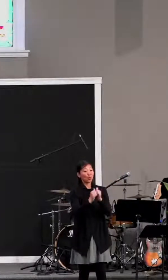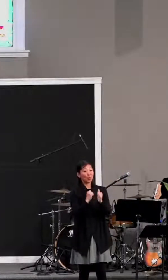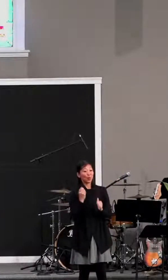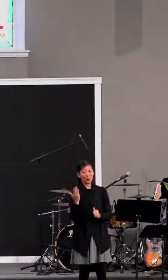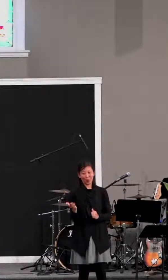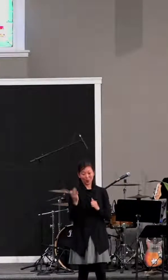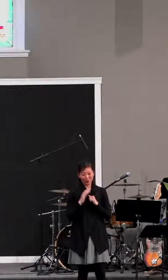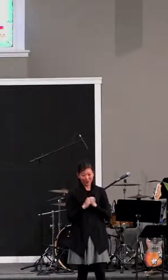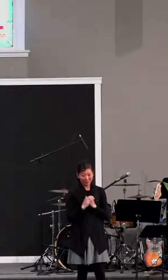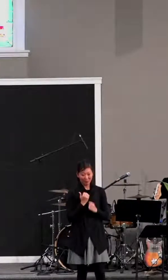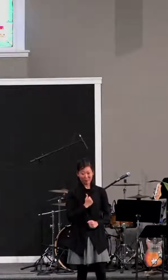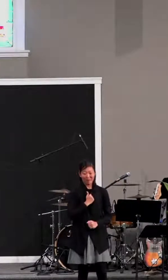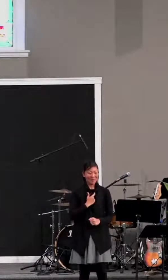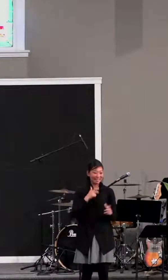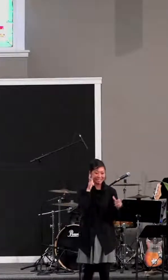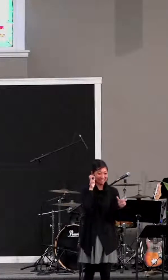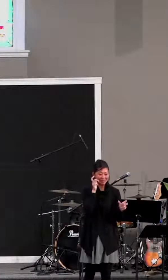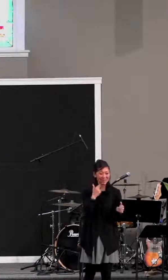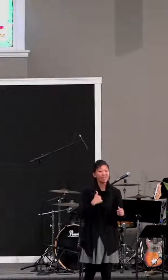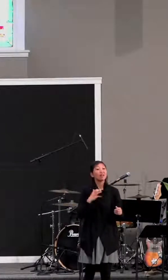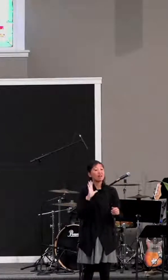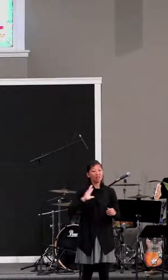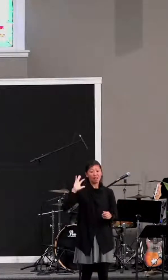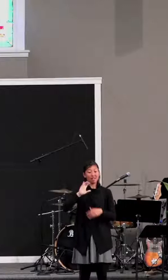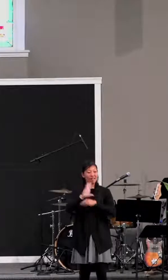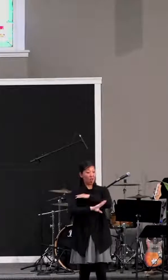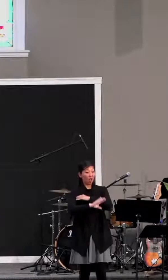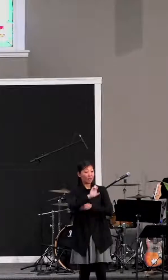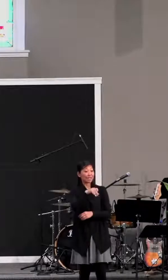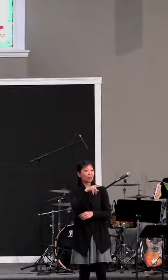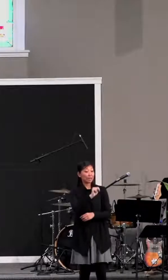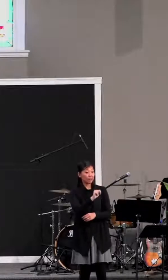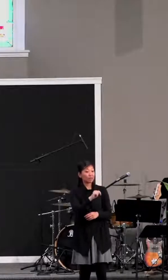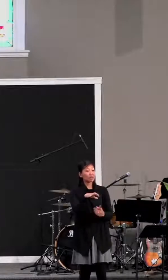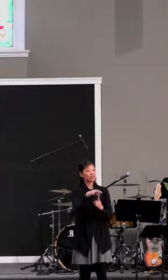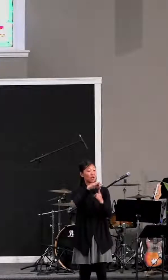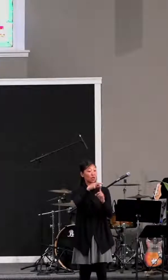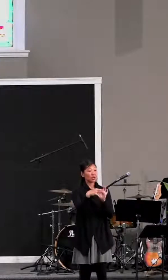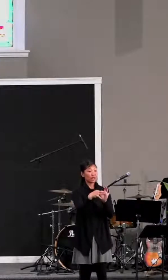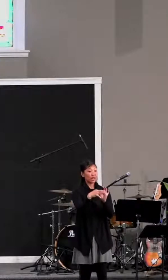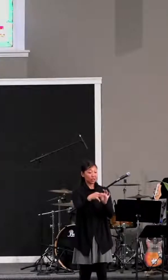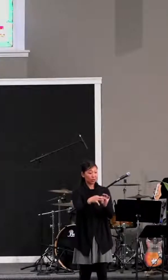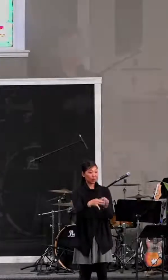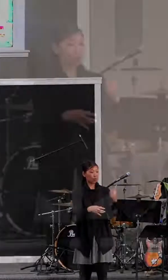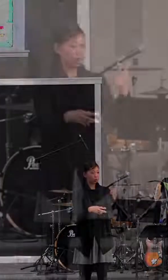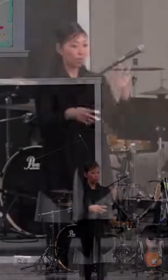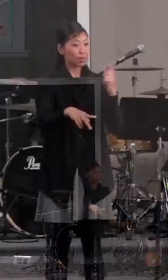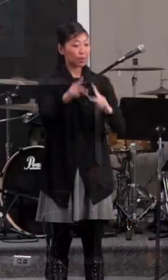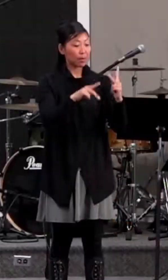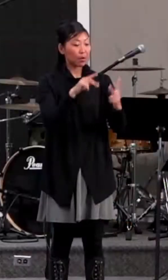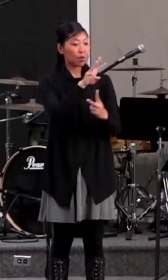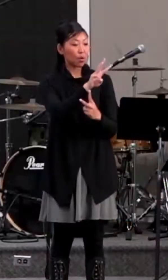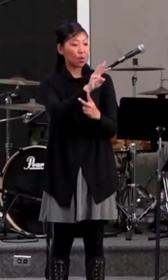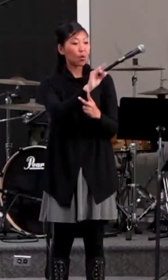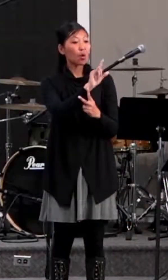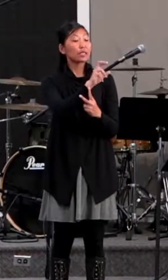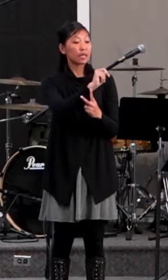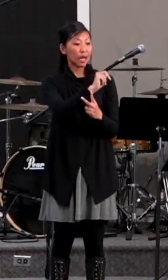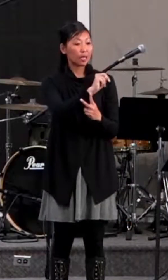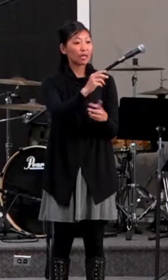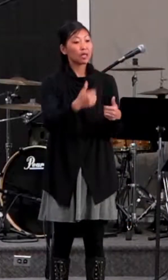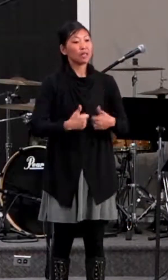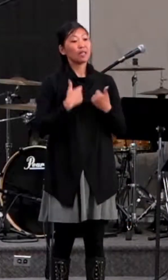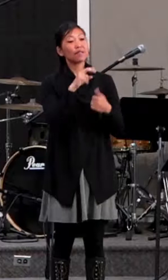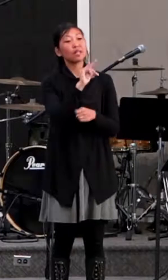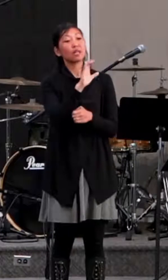Sorry. Back in September, I began two very special relationships with Wilson and Abigail. Wilson lives in Nicaragua. He's